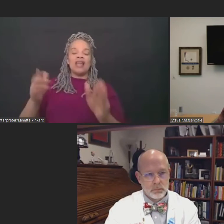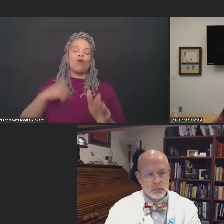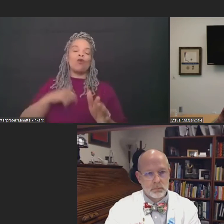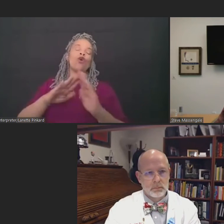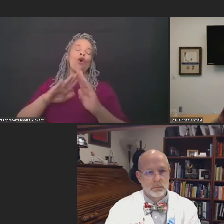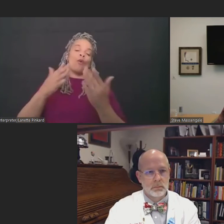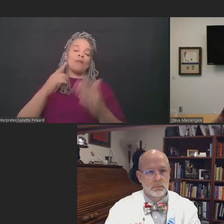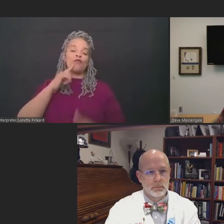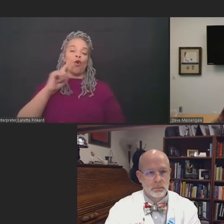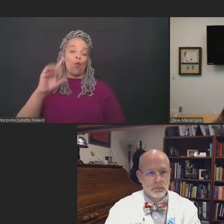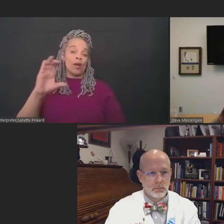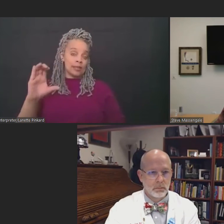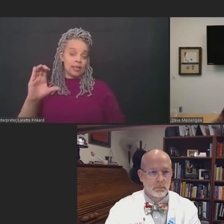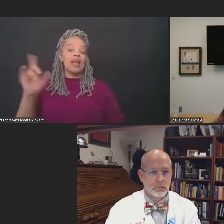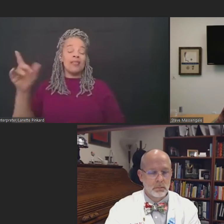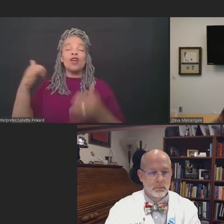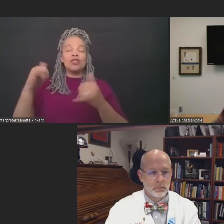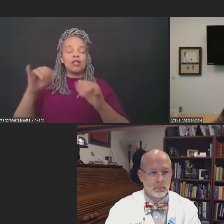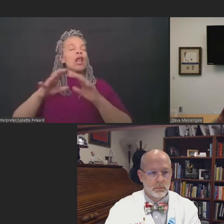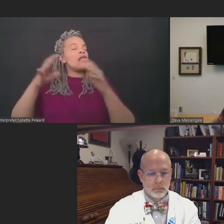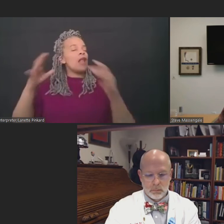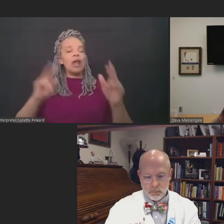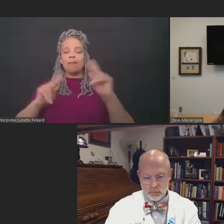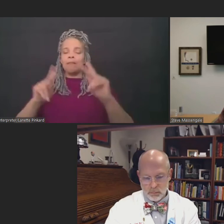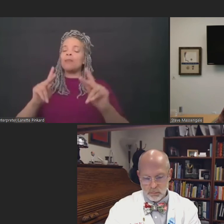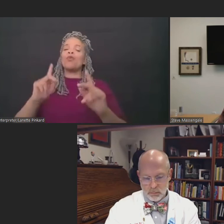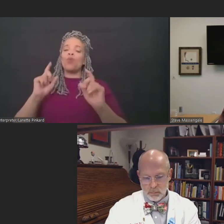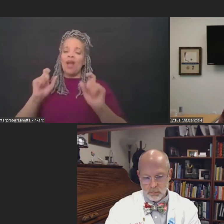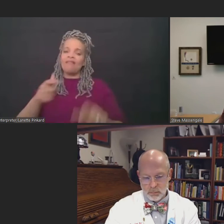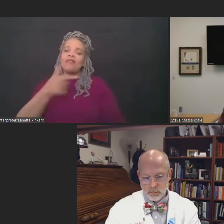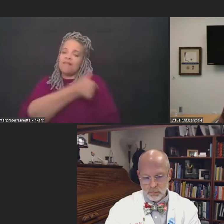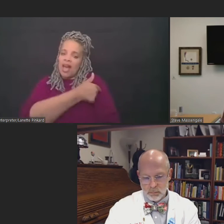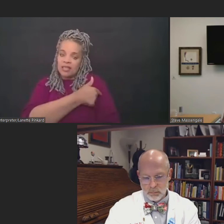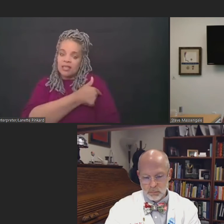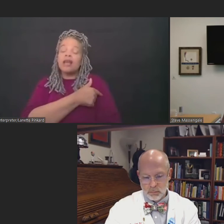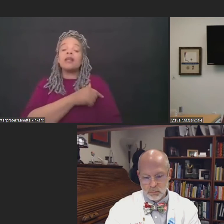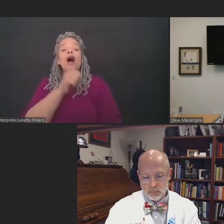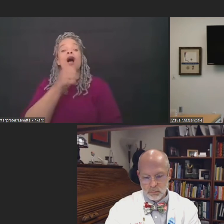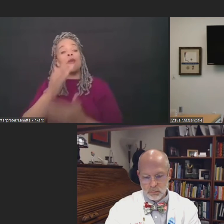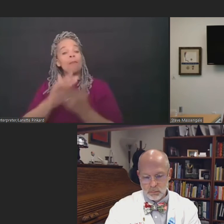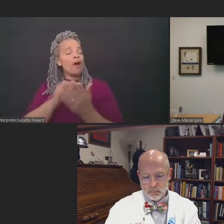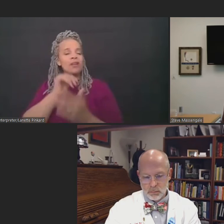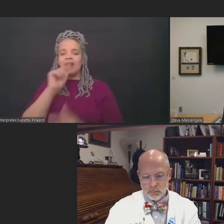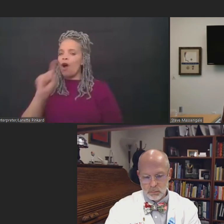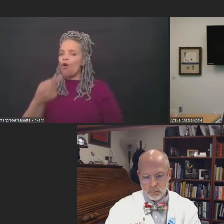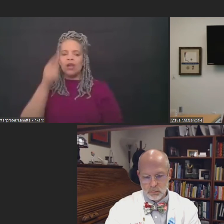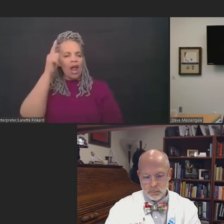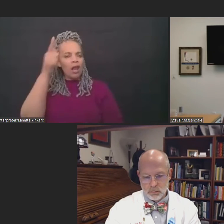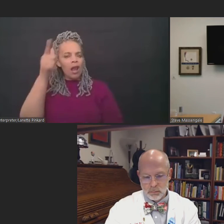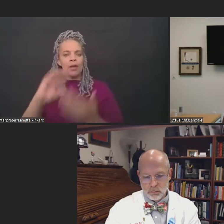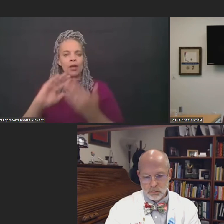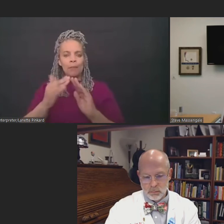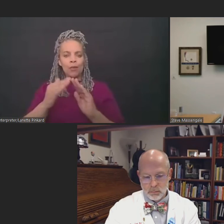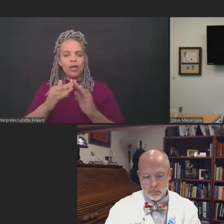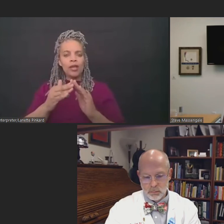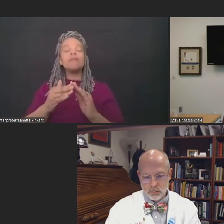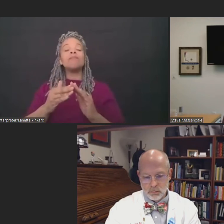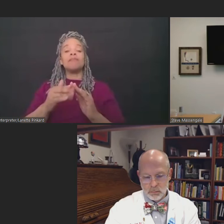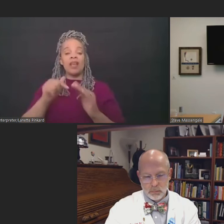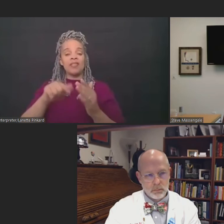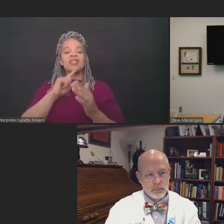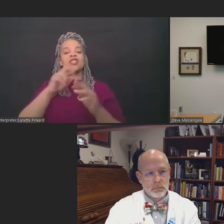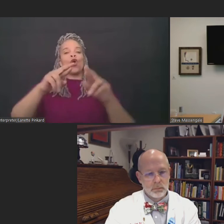to 1C, there's still a lot of people to vaccinate. And the other part is it's not just Lubbock community. This is a